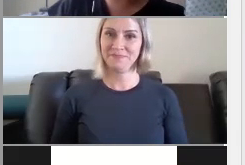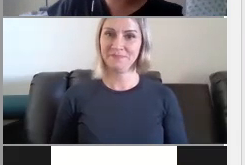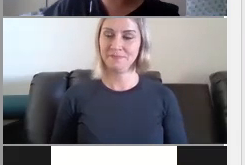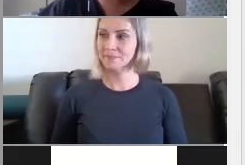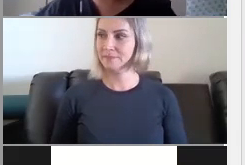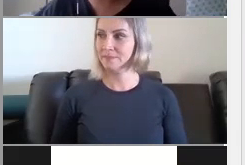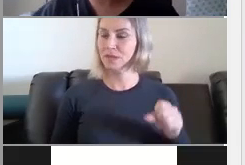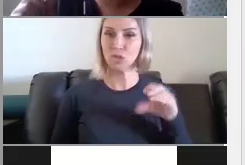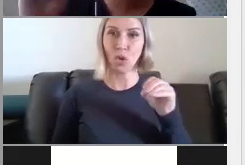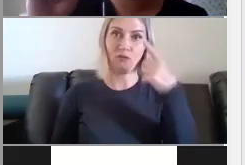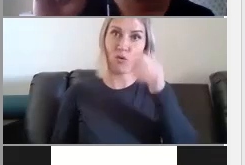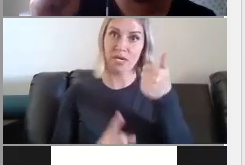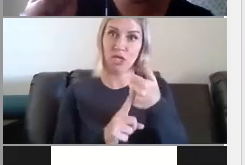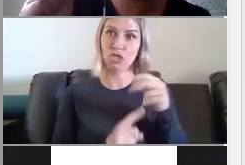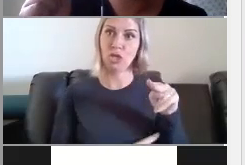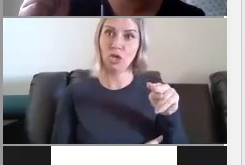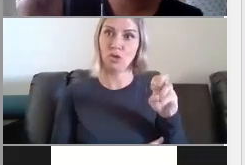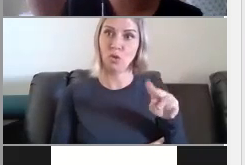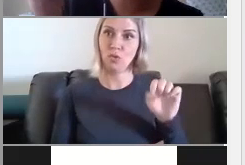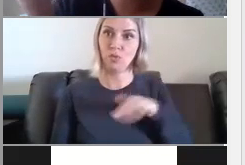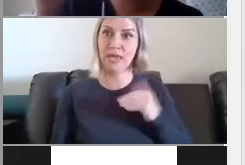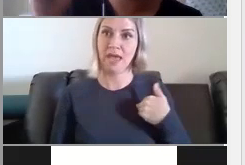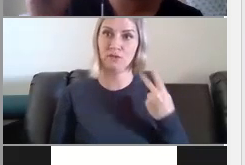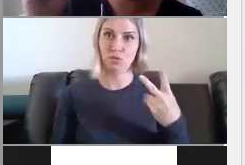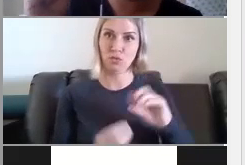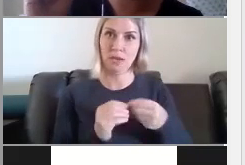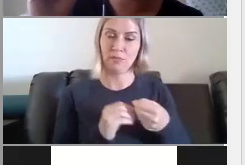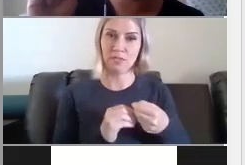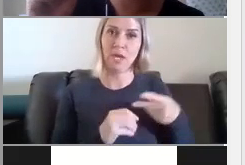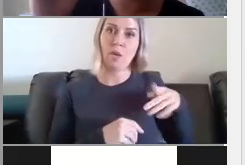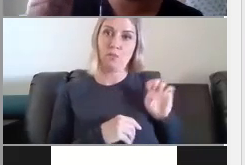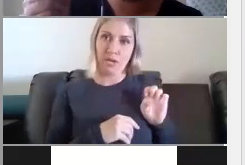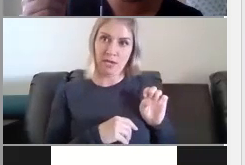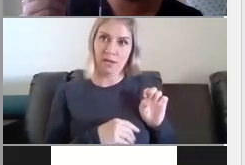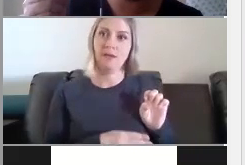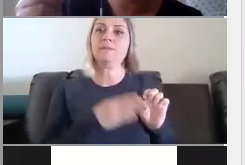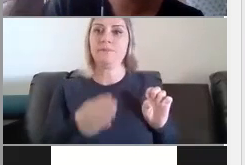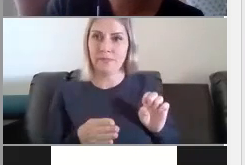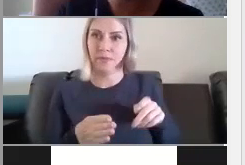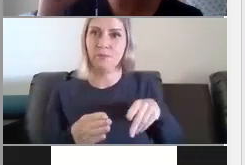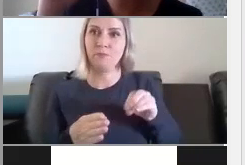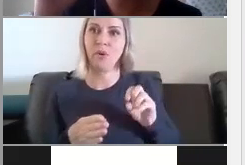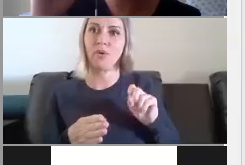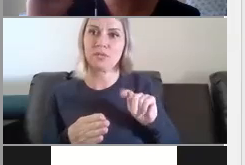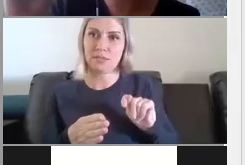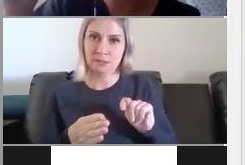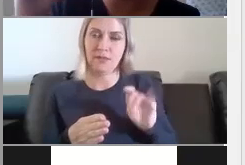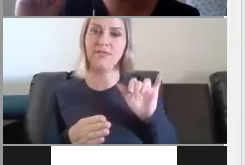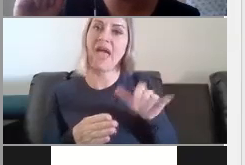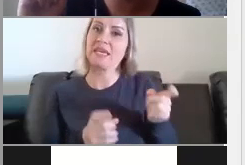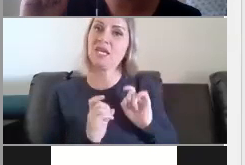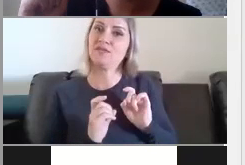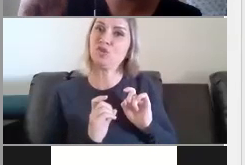So for every node, we have these two numbers, right? One is a pre-visit number and one is a post-visit number. That gives you